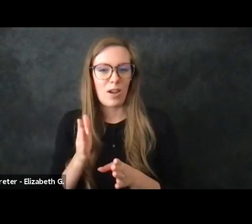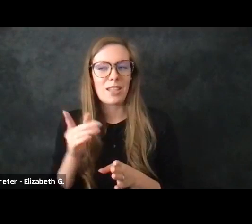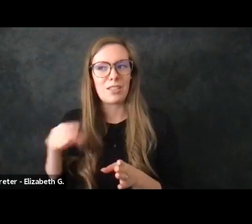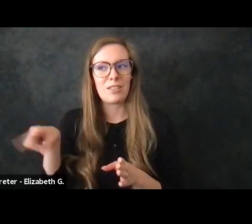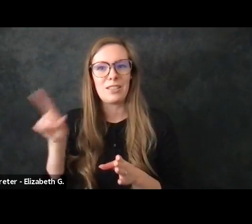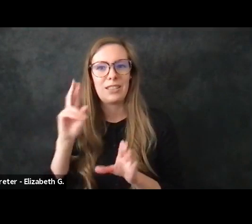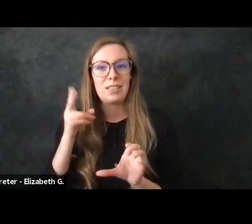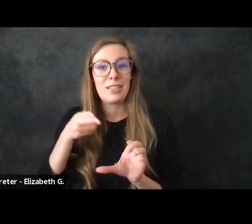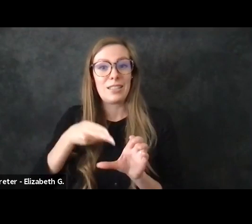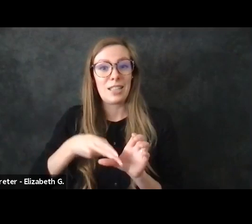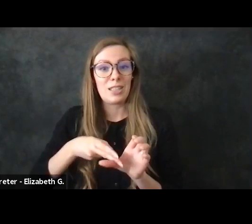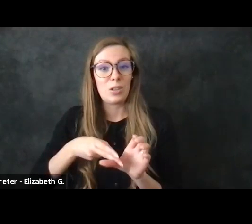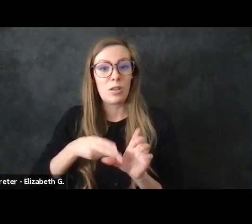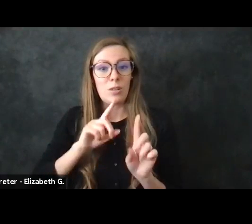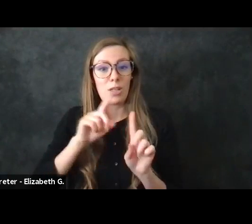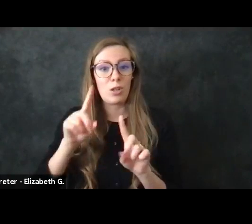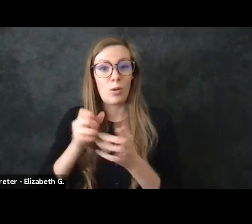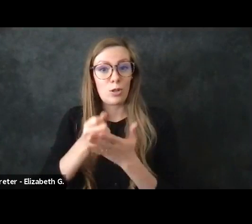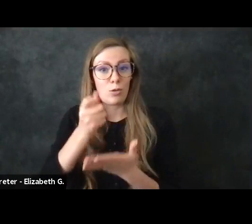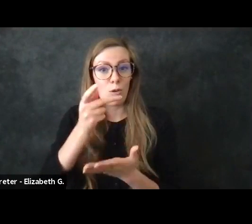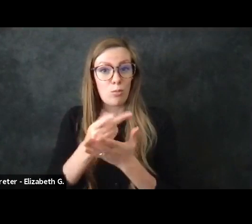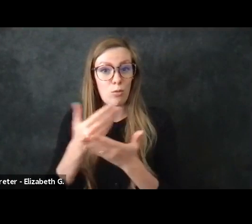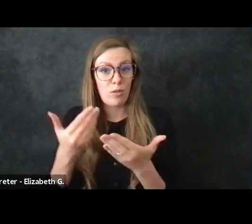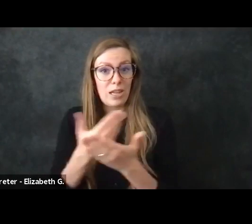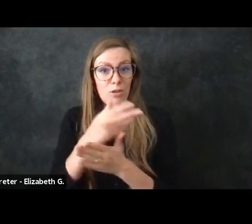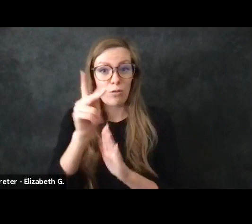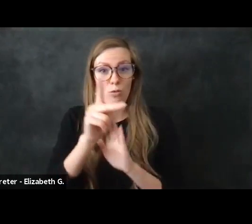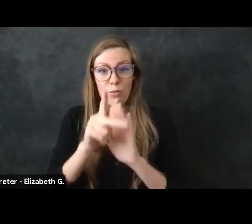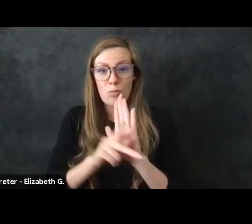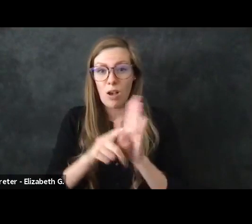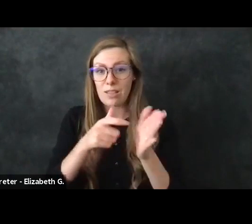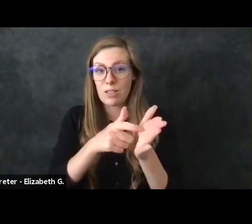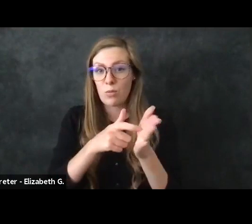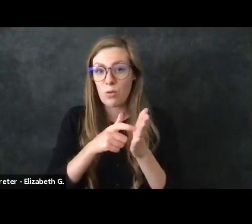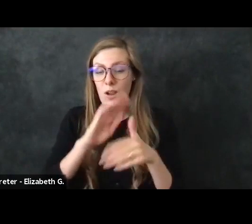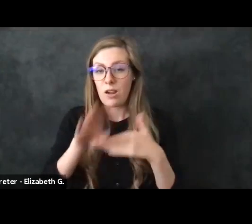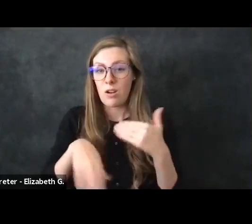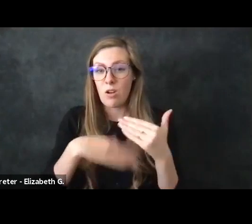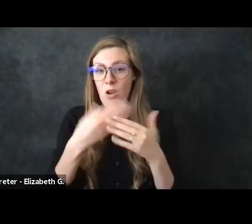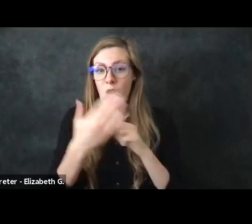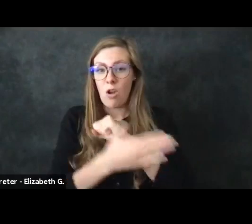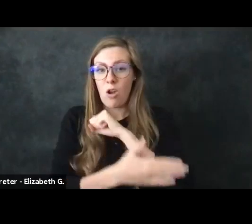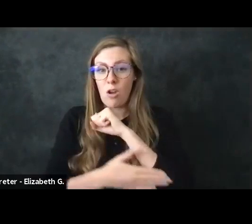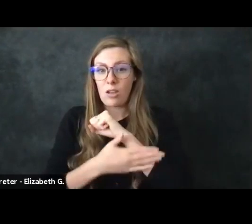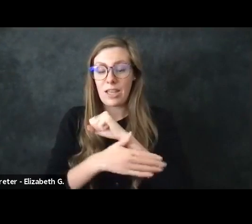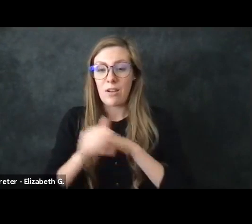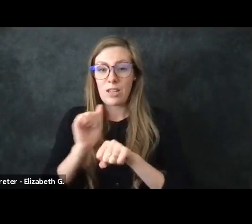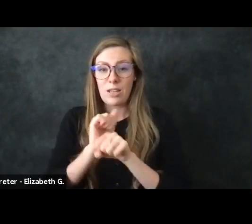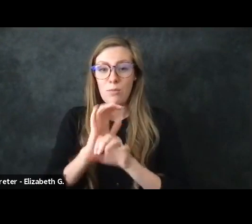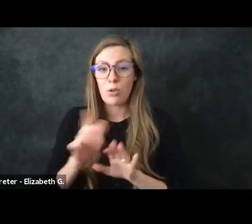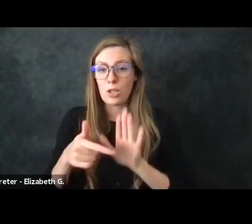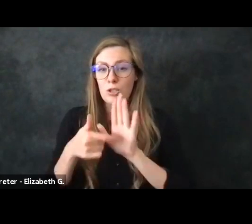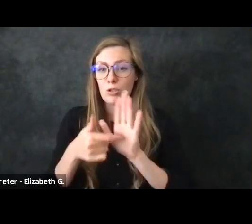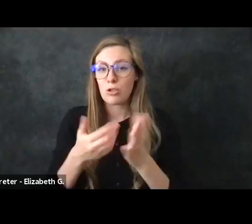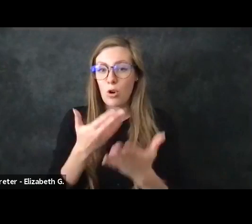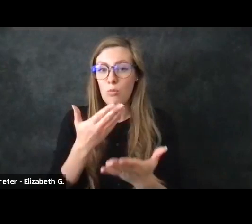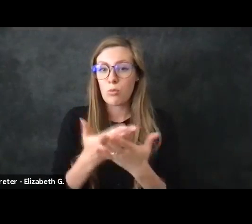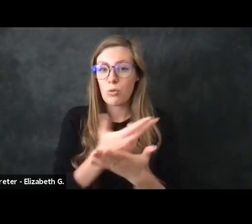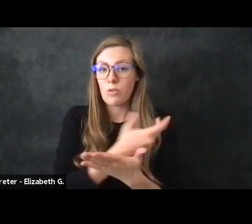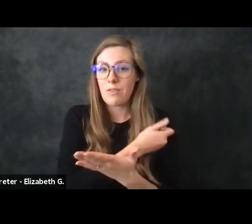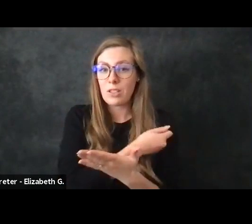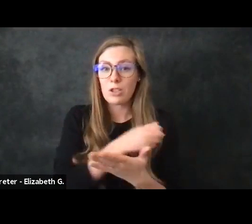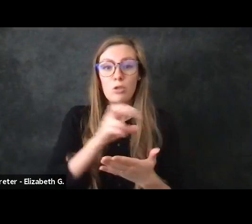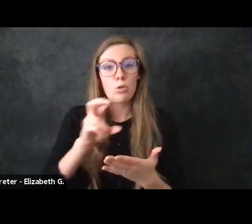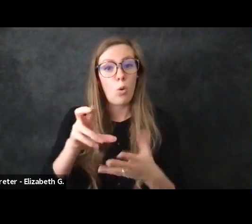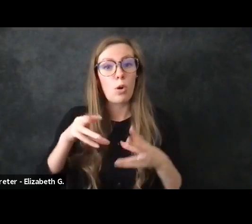me in voting to approve a new policy requiring all county employees to either show proof of vaccination or submit to weekly testing